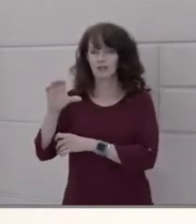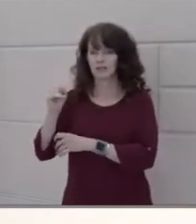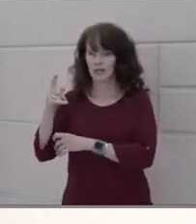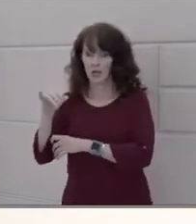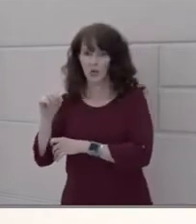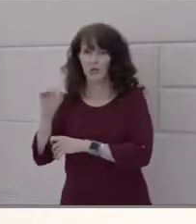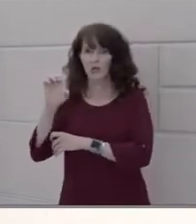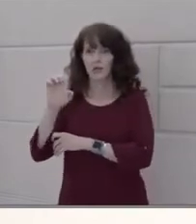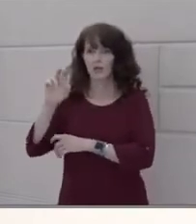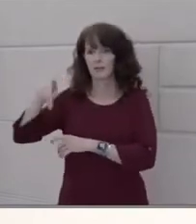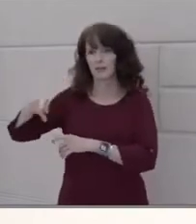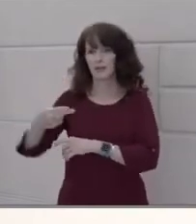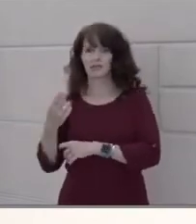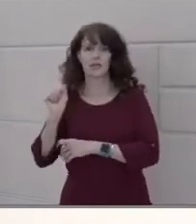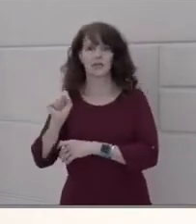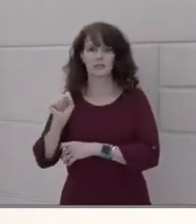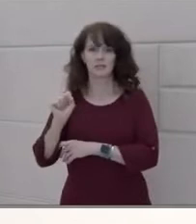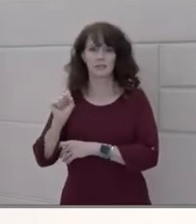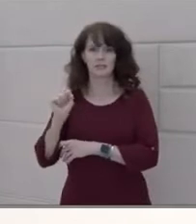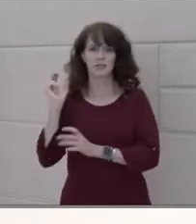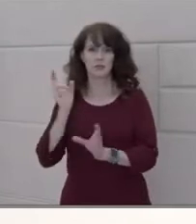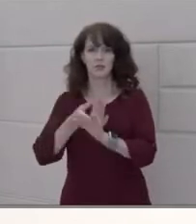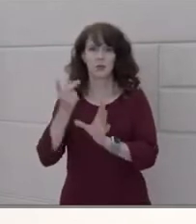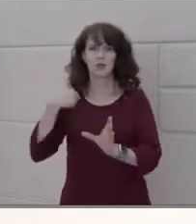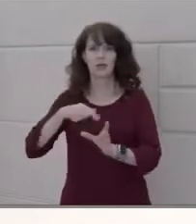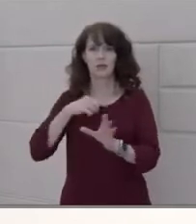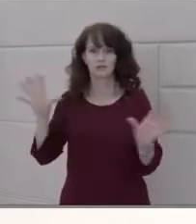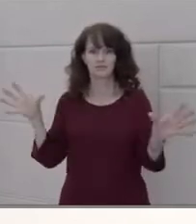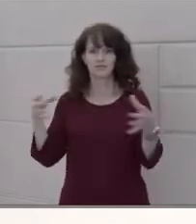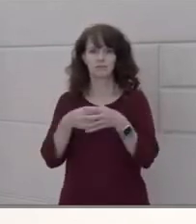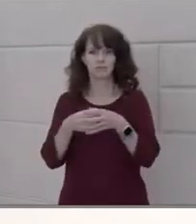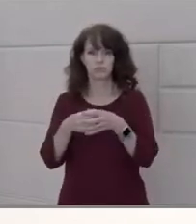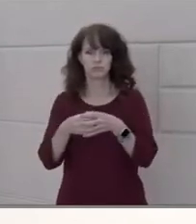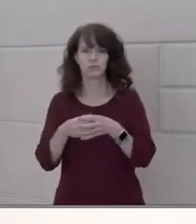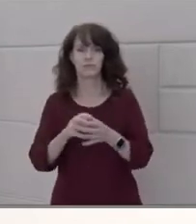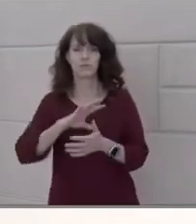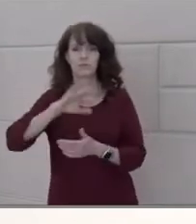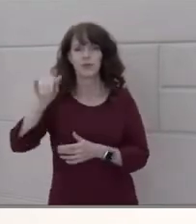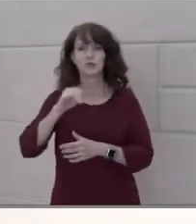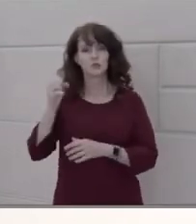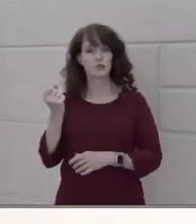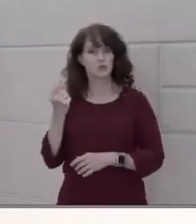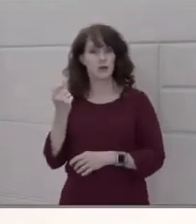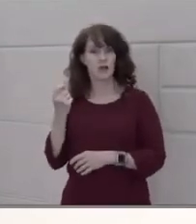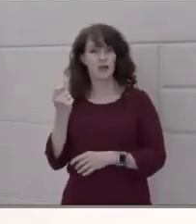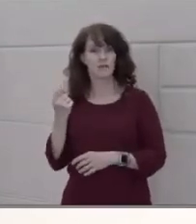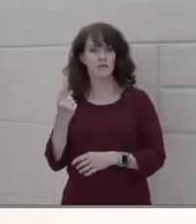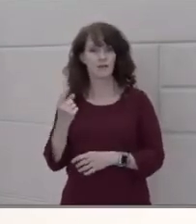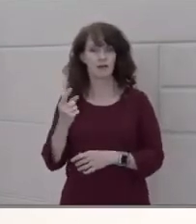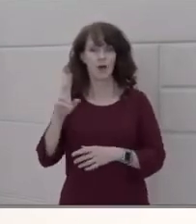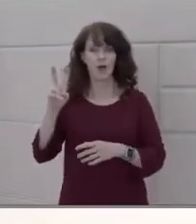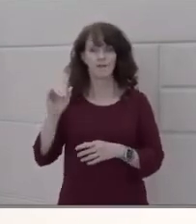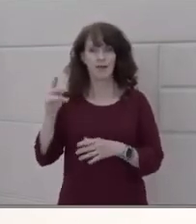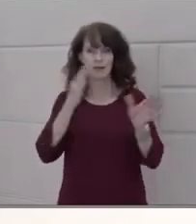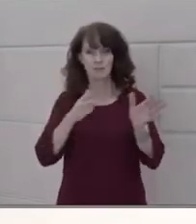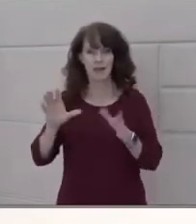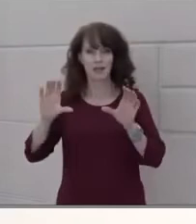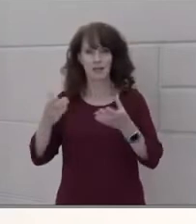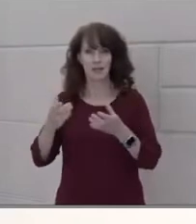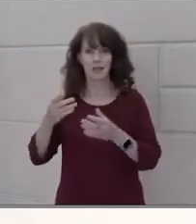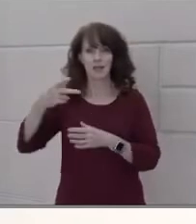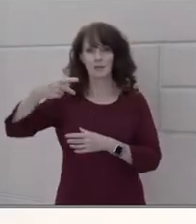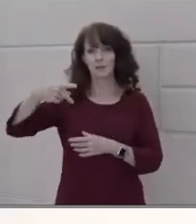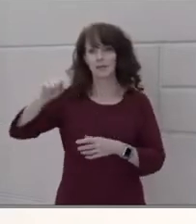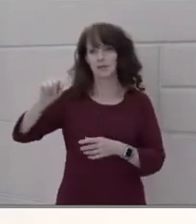and EPHS joining us. On June 11th, our event planning class, along with our